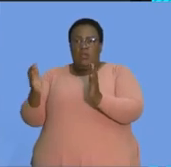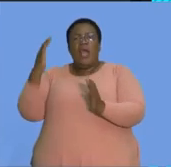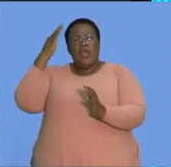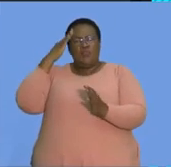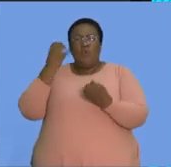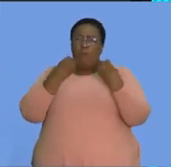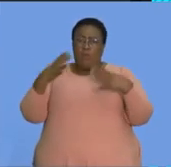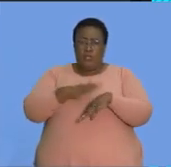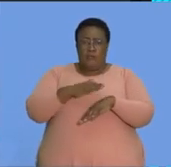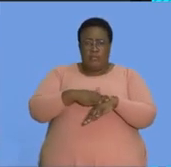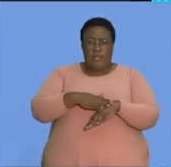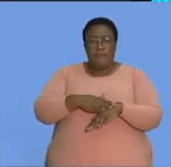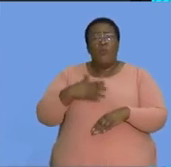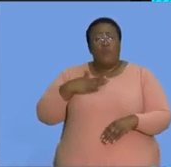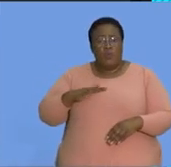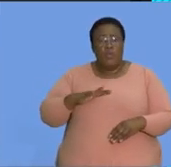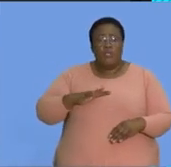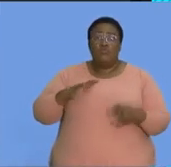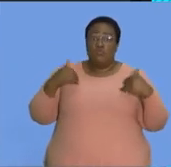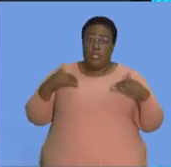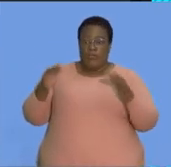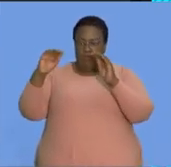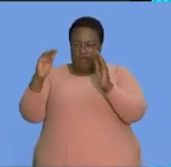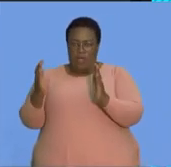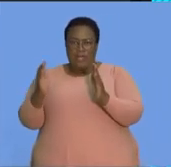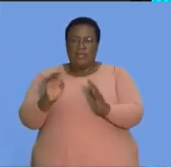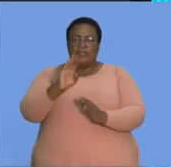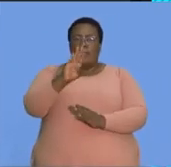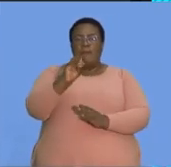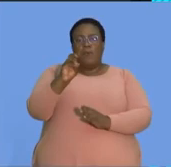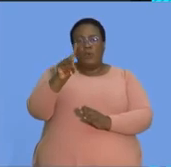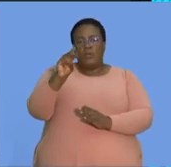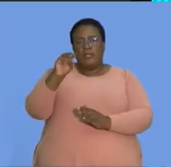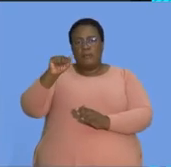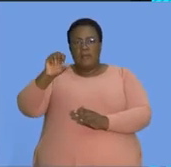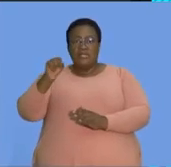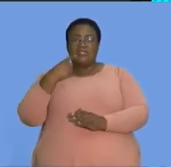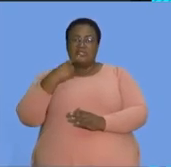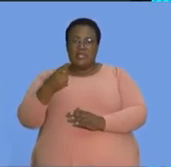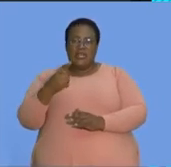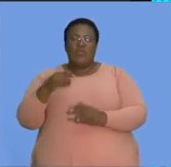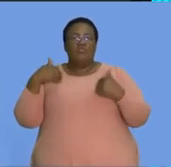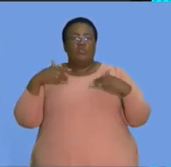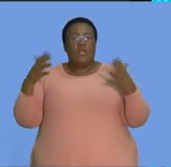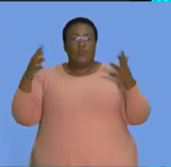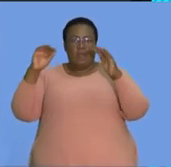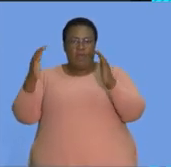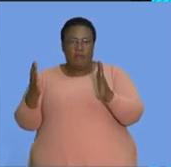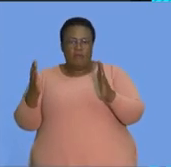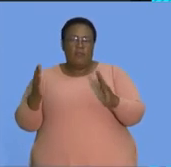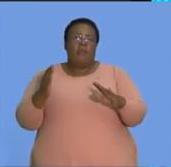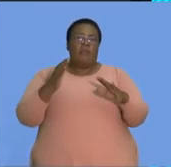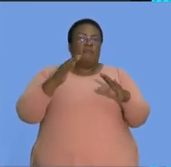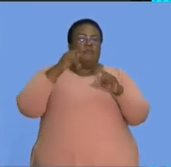with brackets. After all, that's what BODMAS says you must do. Start with brackets, go outside the brackets, then you divide, then